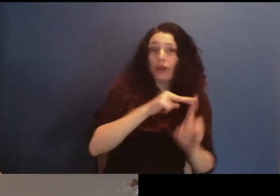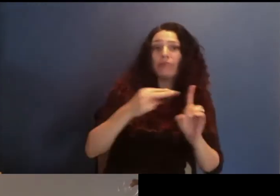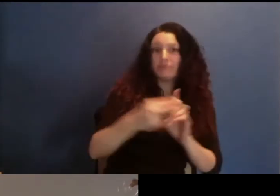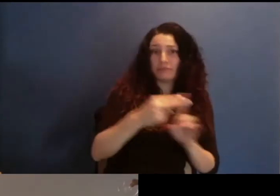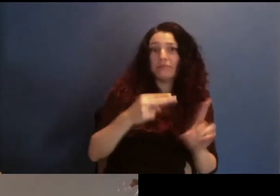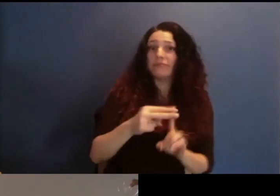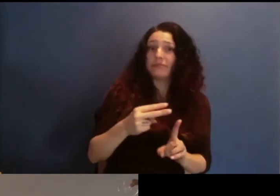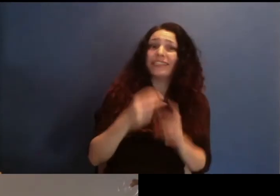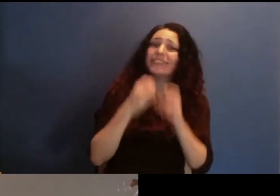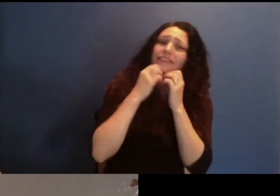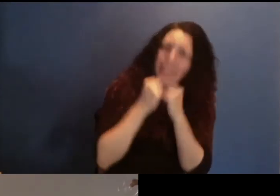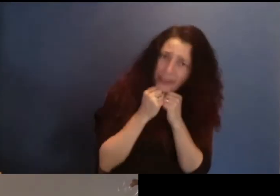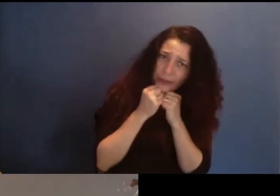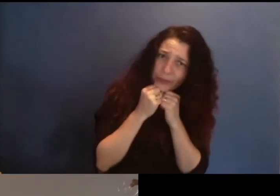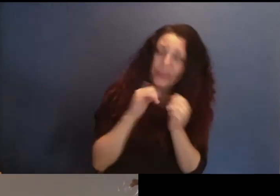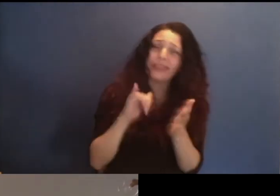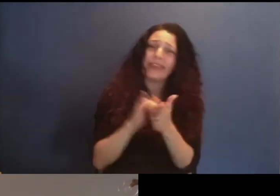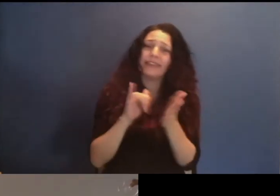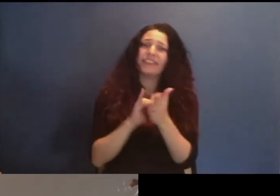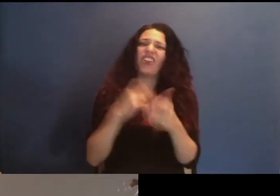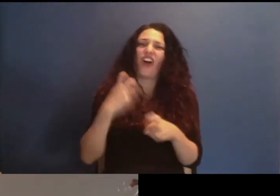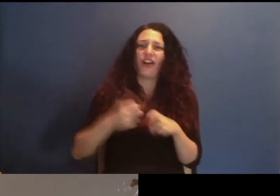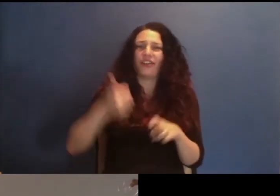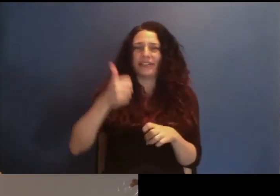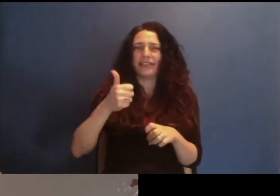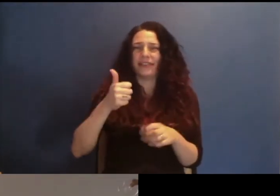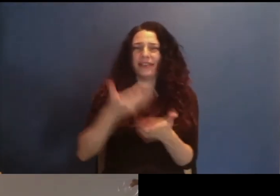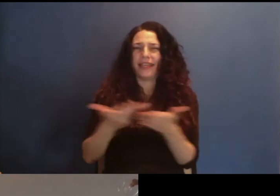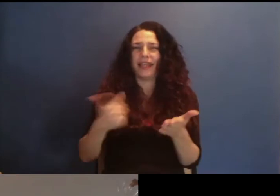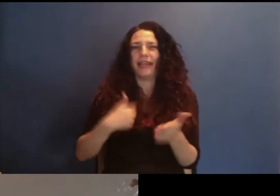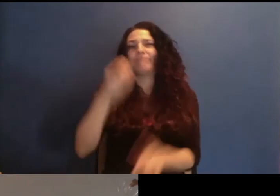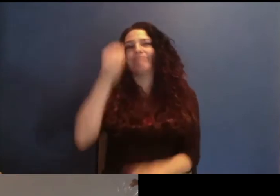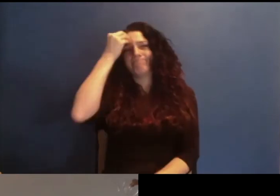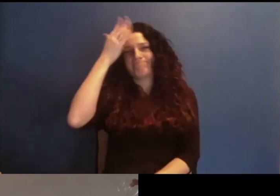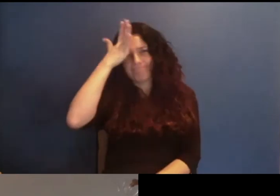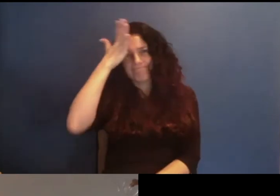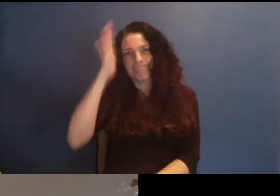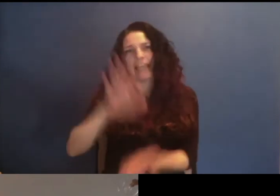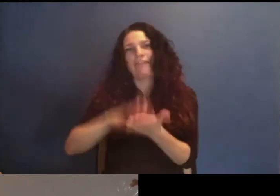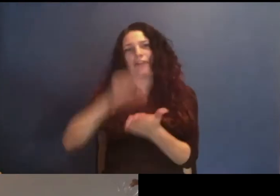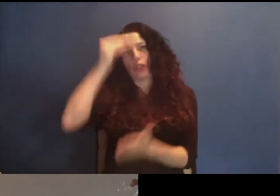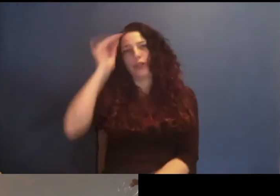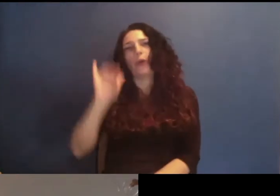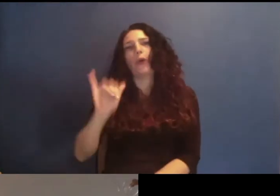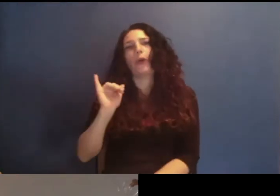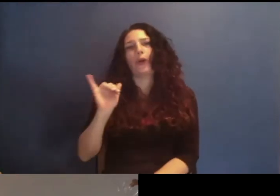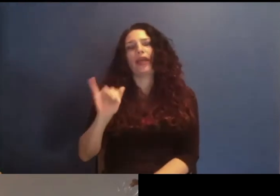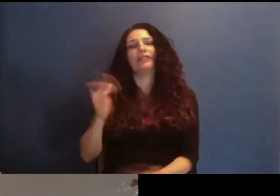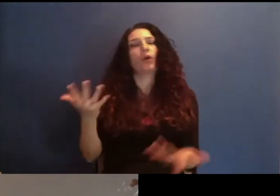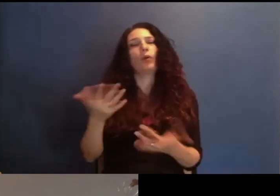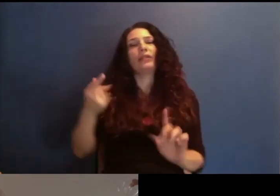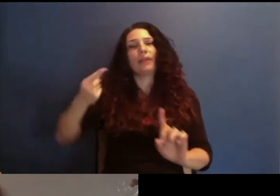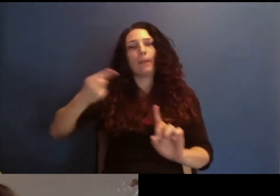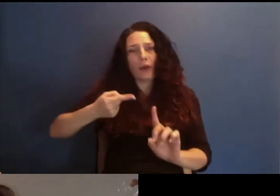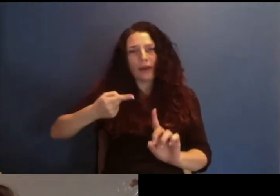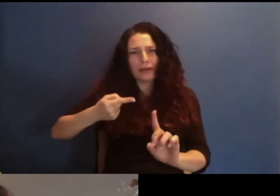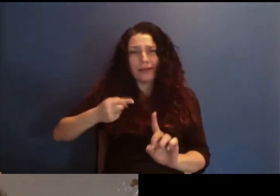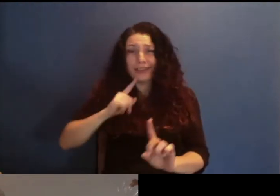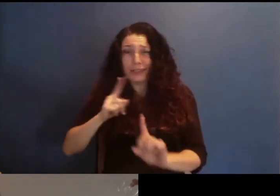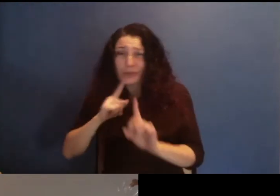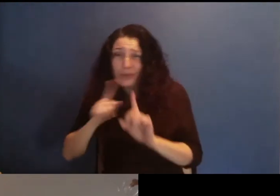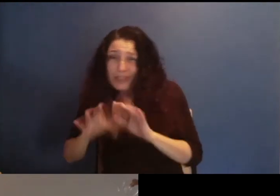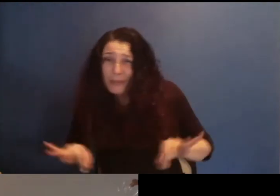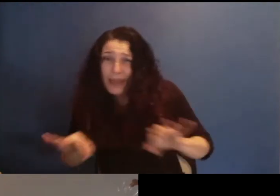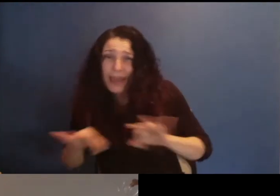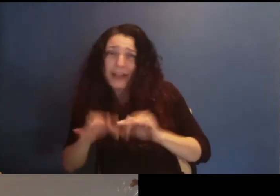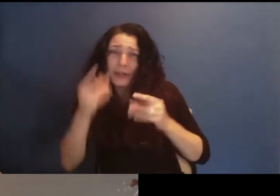have learned in making things and working on things and pitching things is being like, what's the point? Does this even matter? Is what I'm saying even like